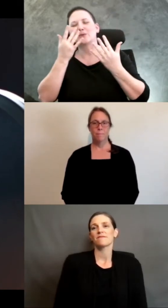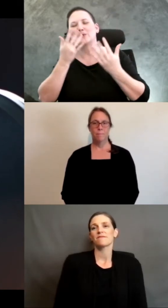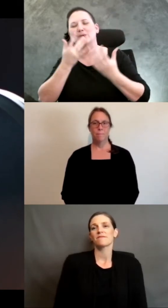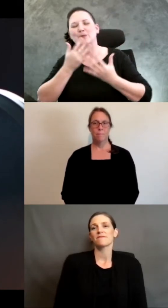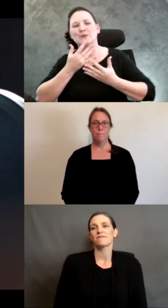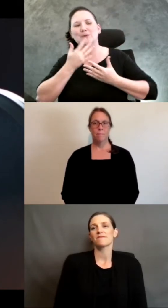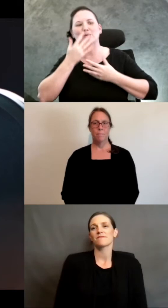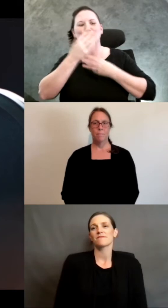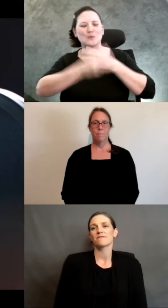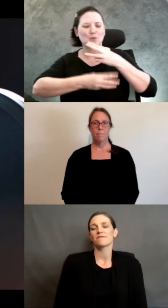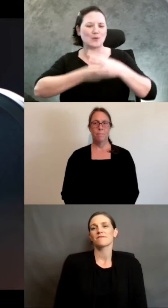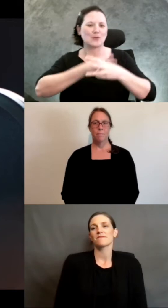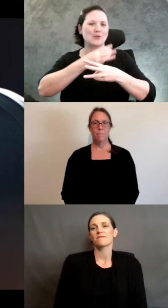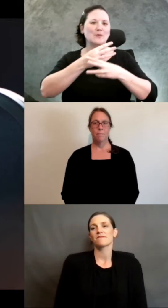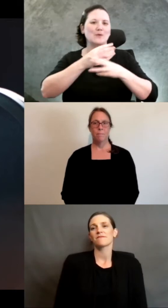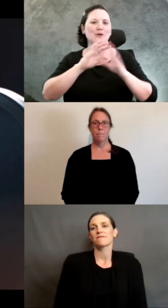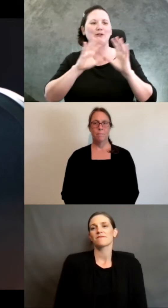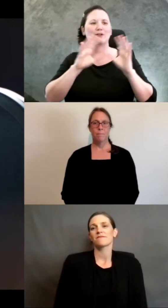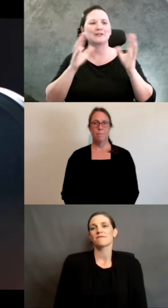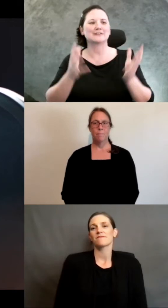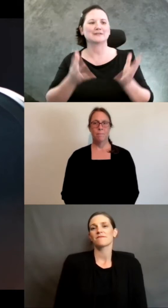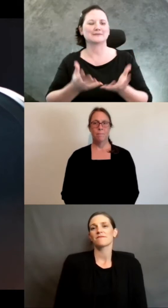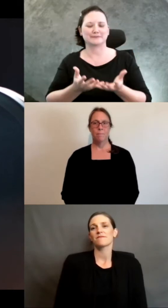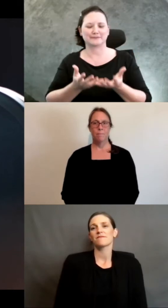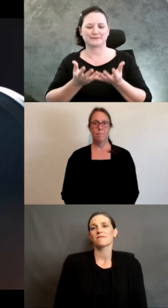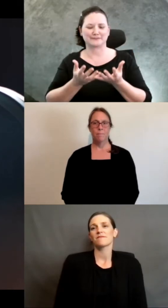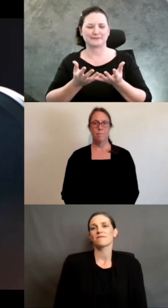Ooh, the world.